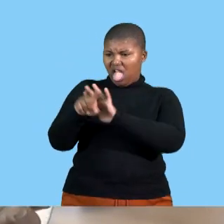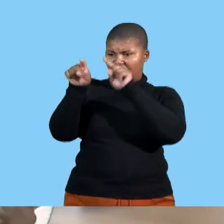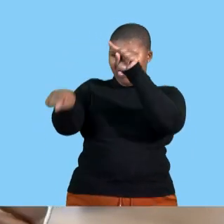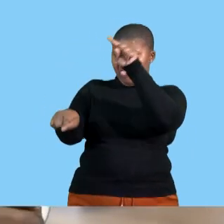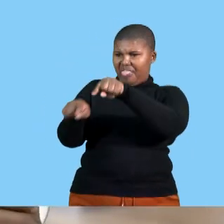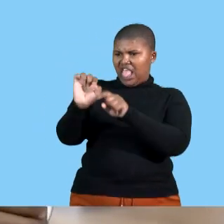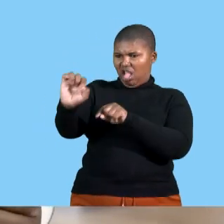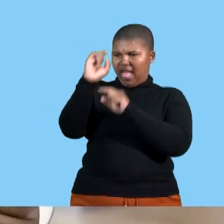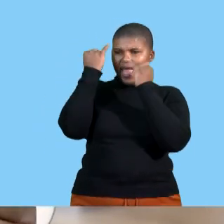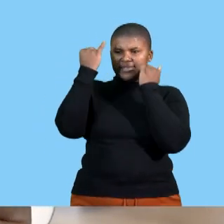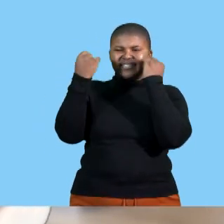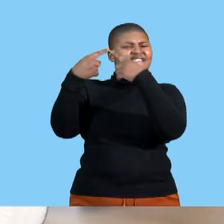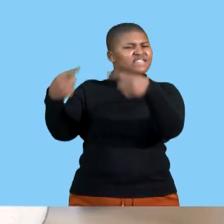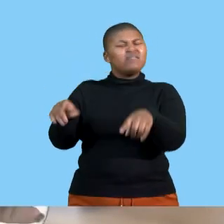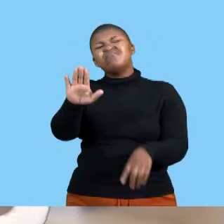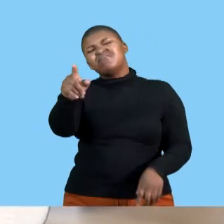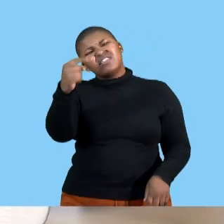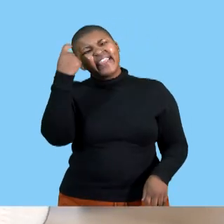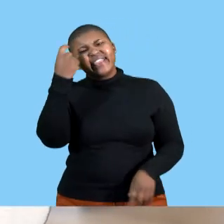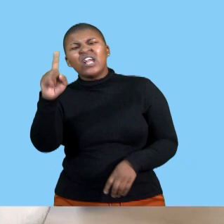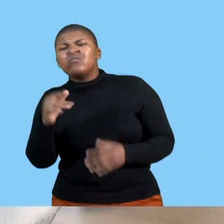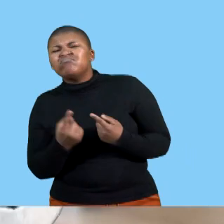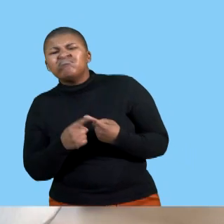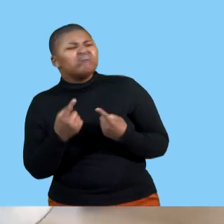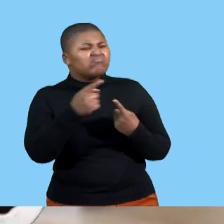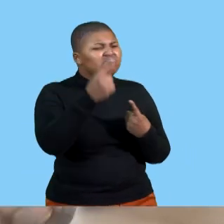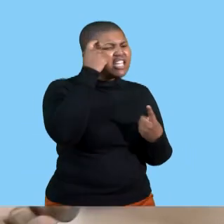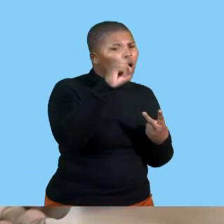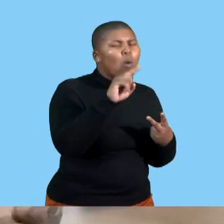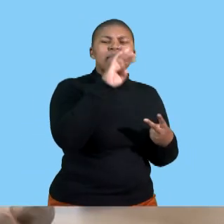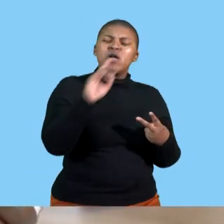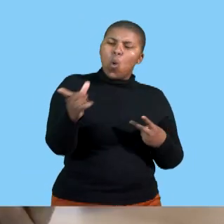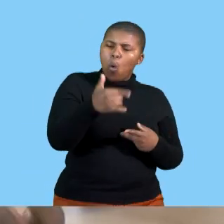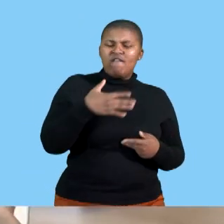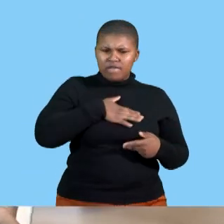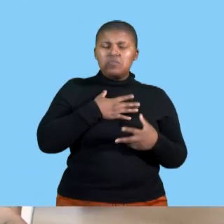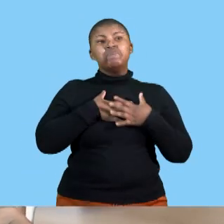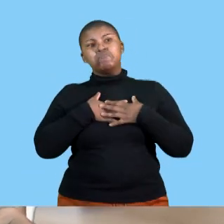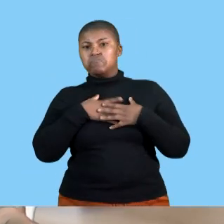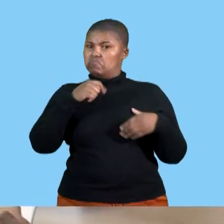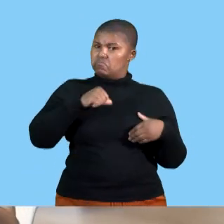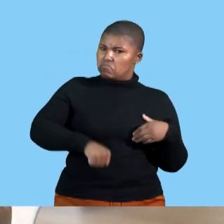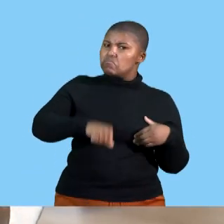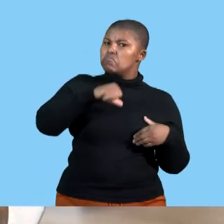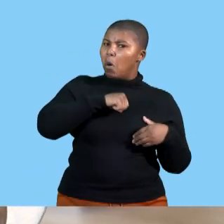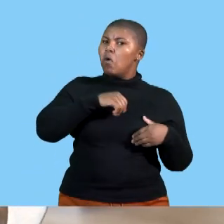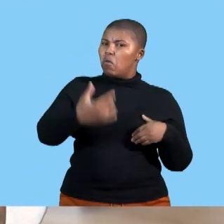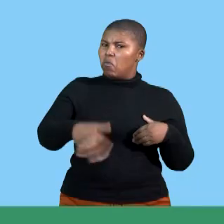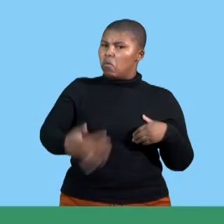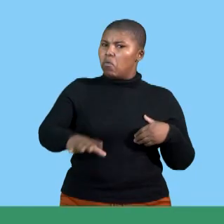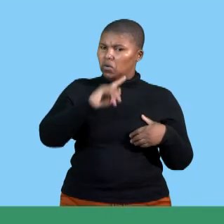idea. So we say, what do you think? What do you think? What do you think? So everybody feels part of what? Of the business, because of